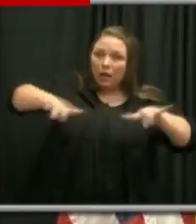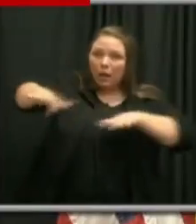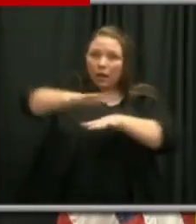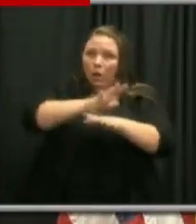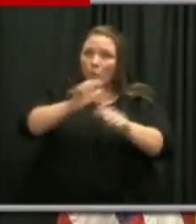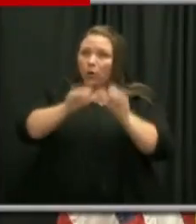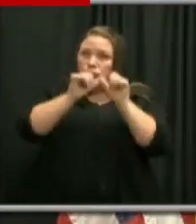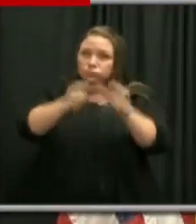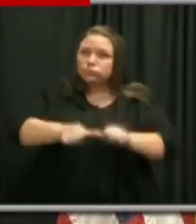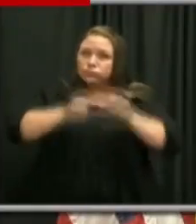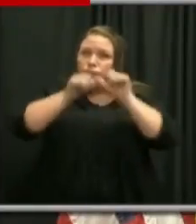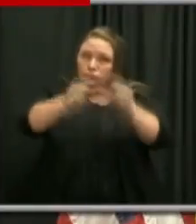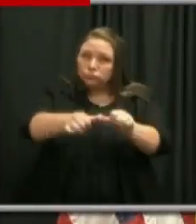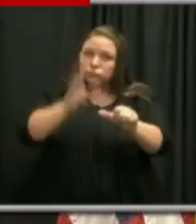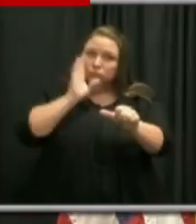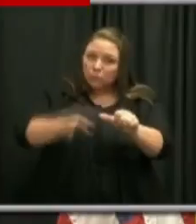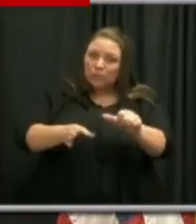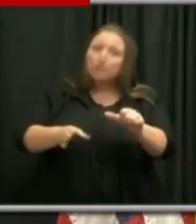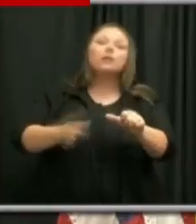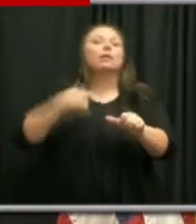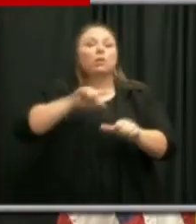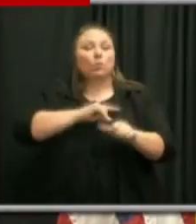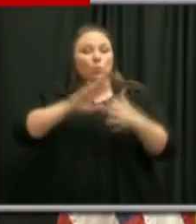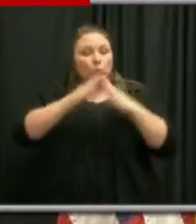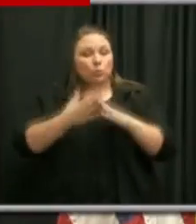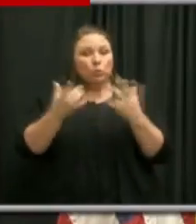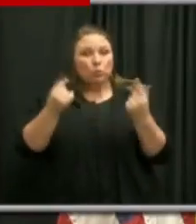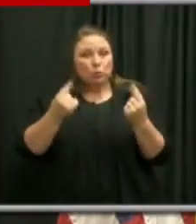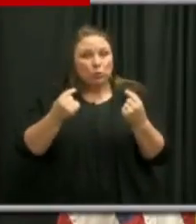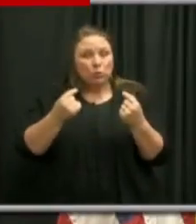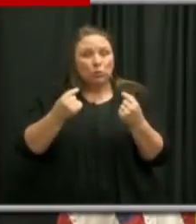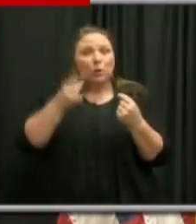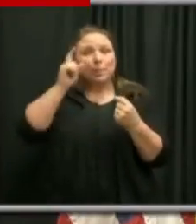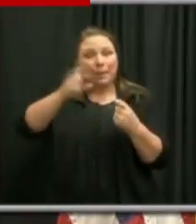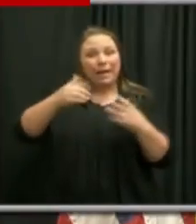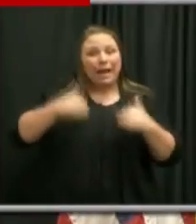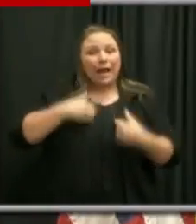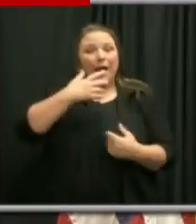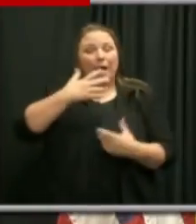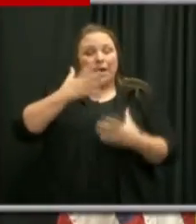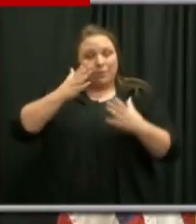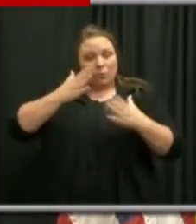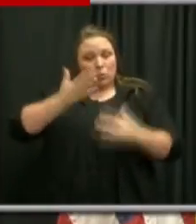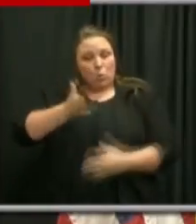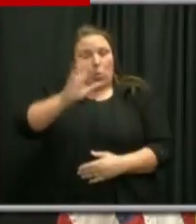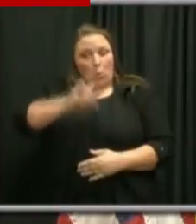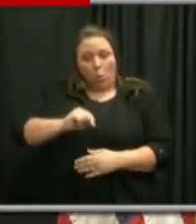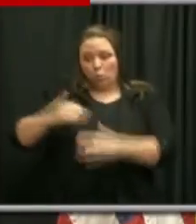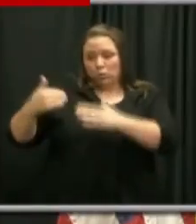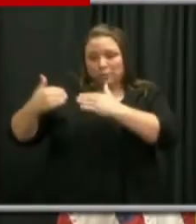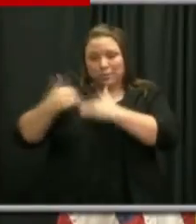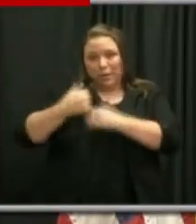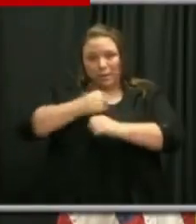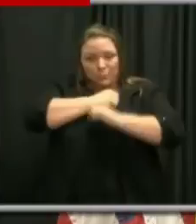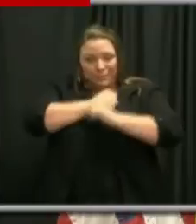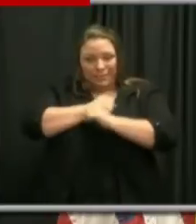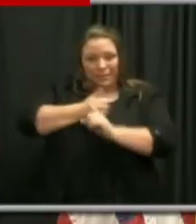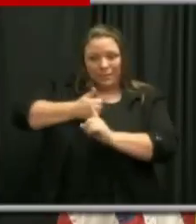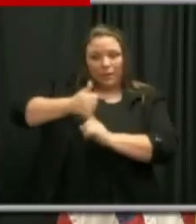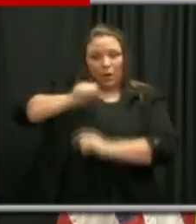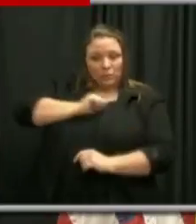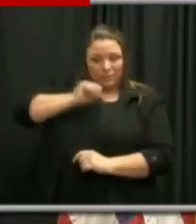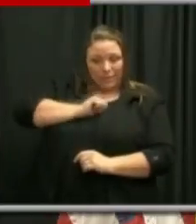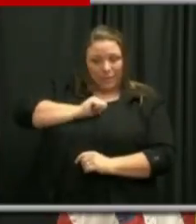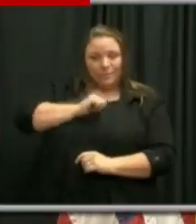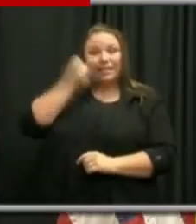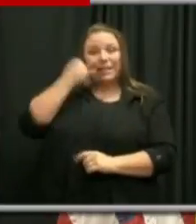be with us. And what we need to do as a community is take personal responsibility to protect ourselves. And if we do that,